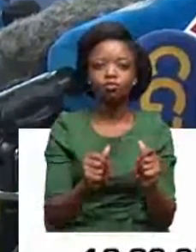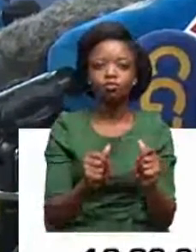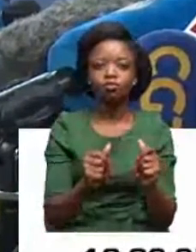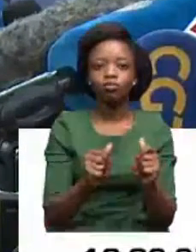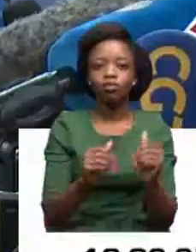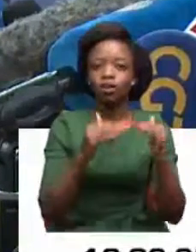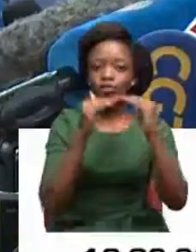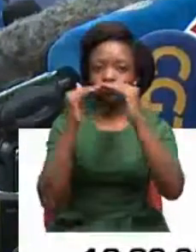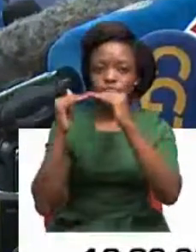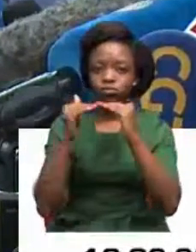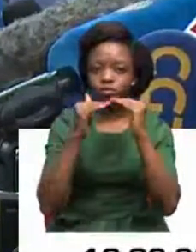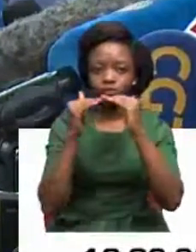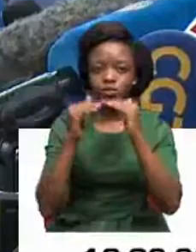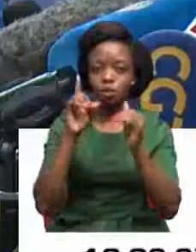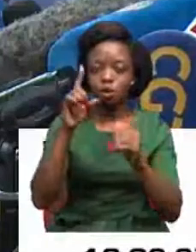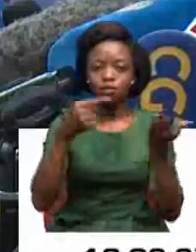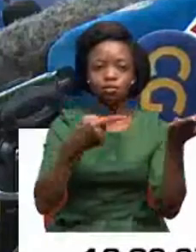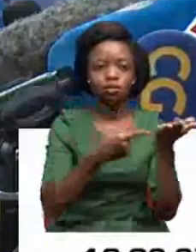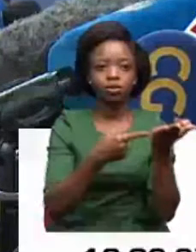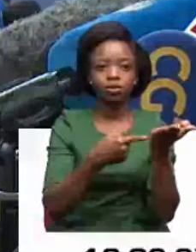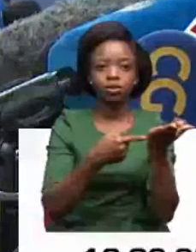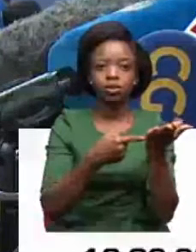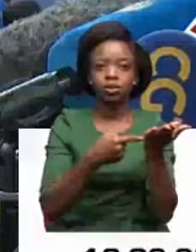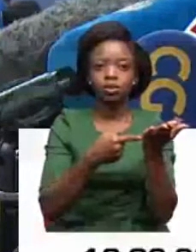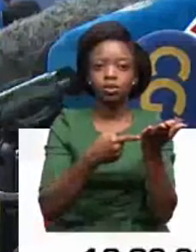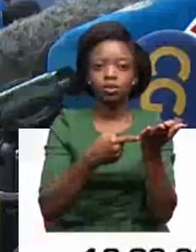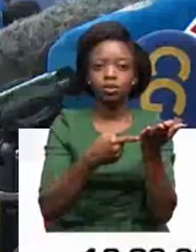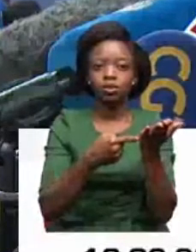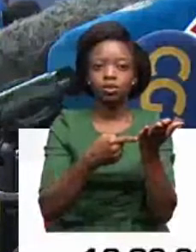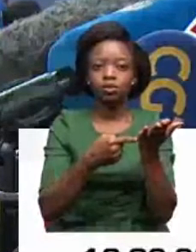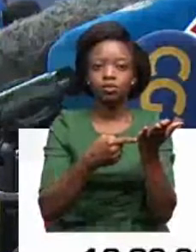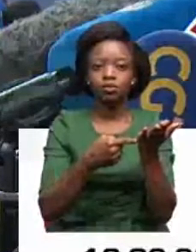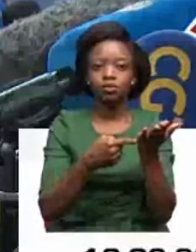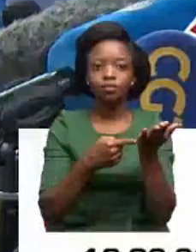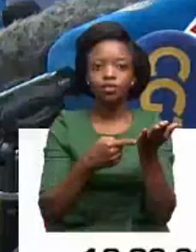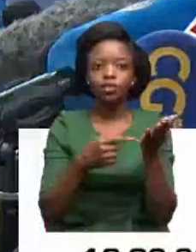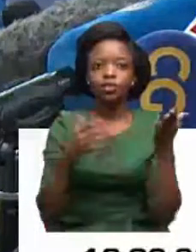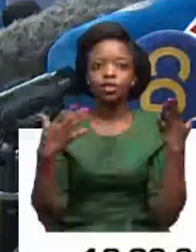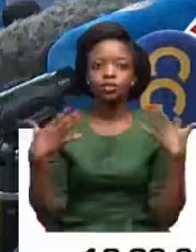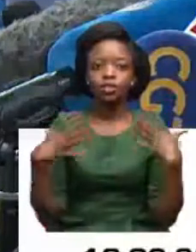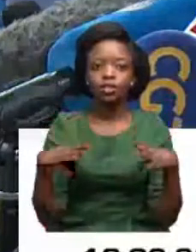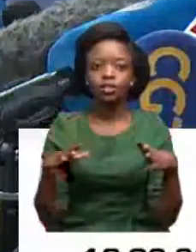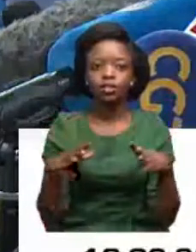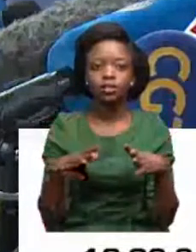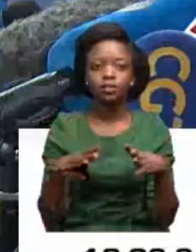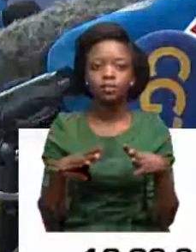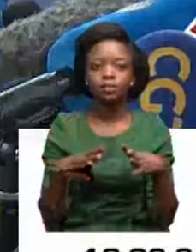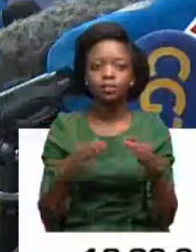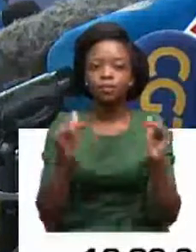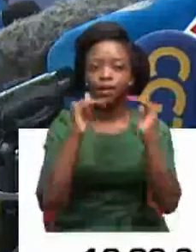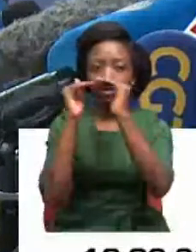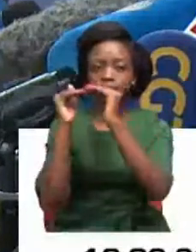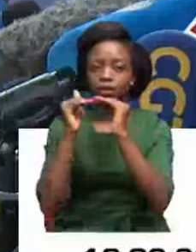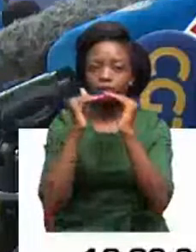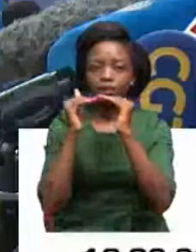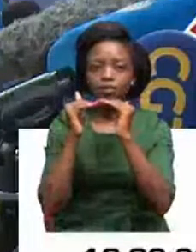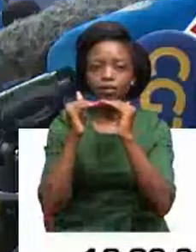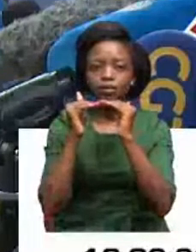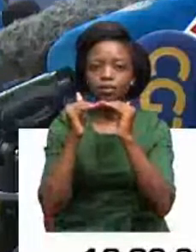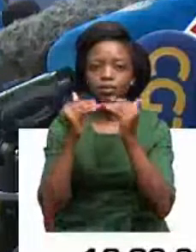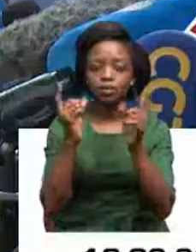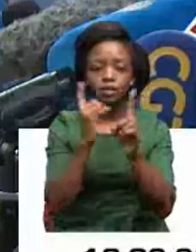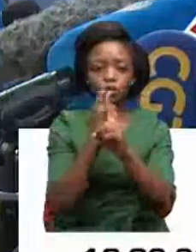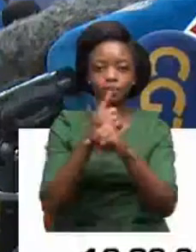levels. One, technical, where the principal secretary sits, and policy level, where the